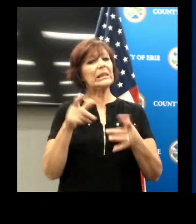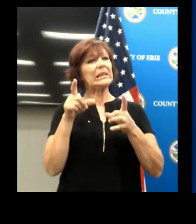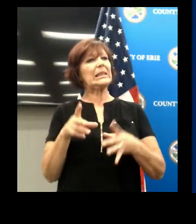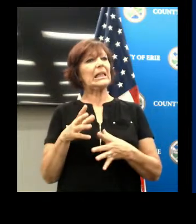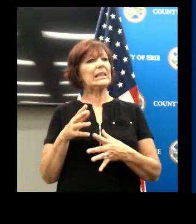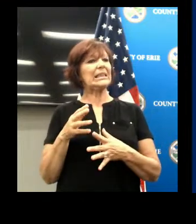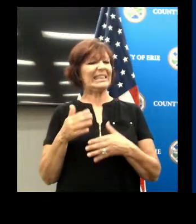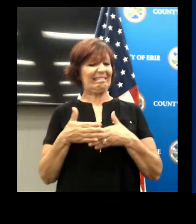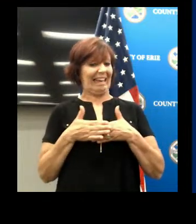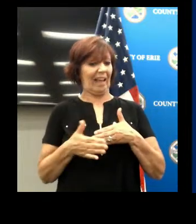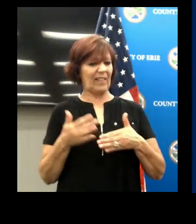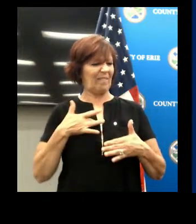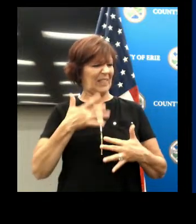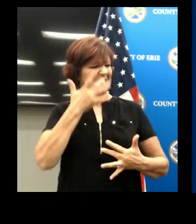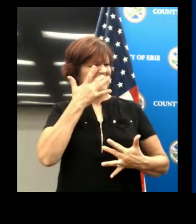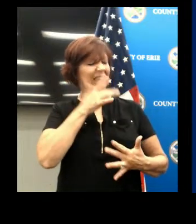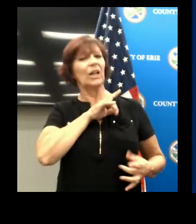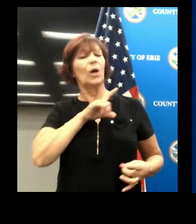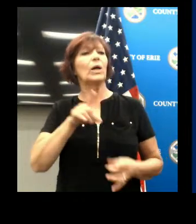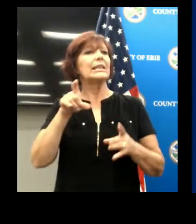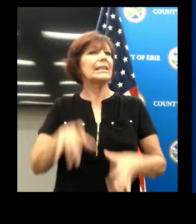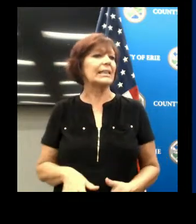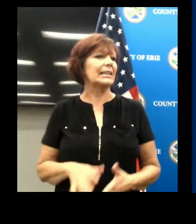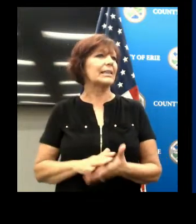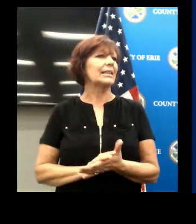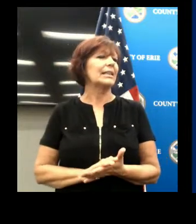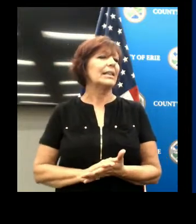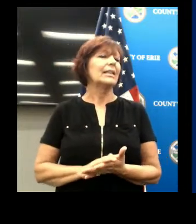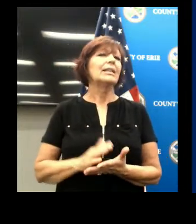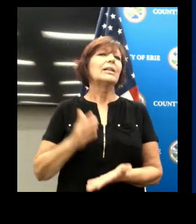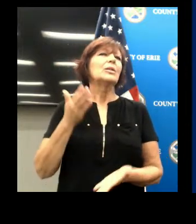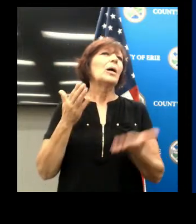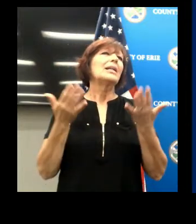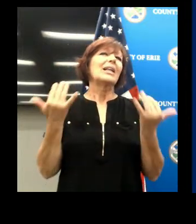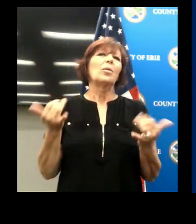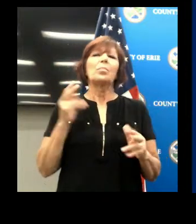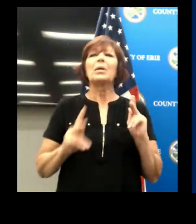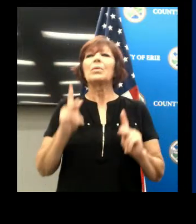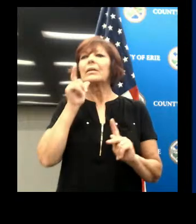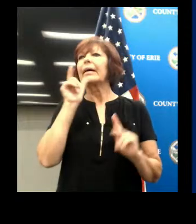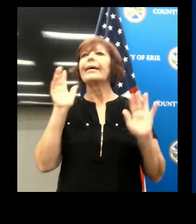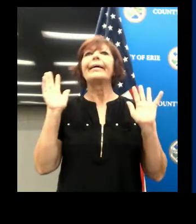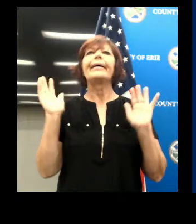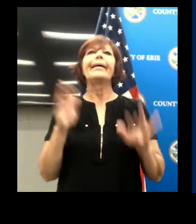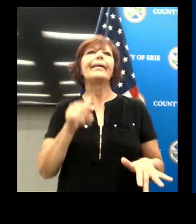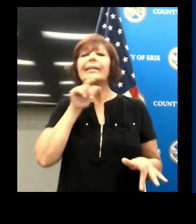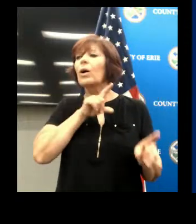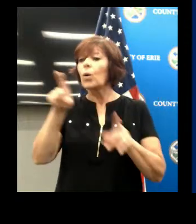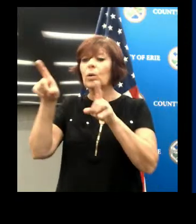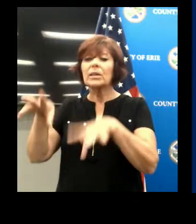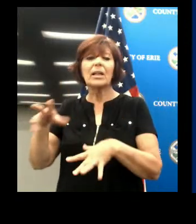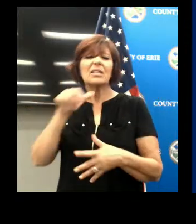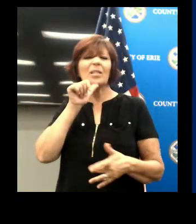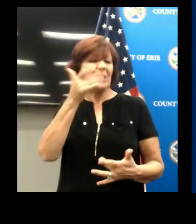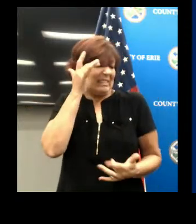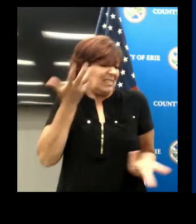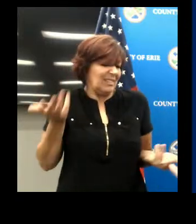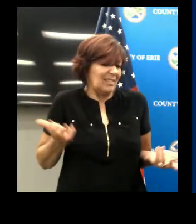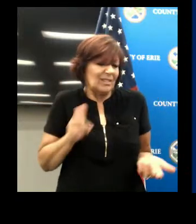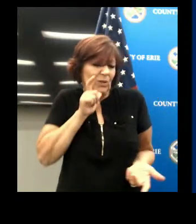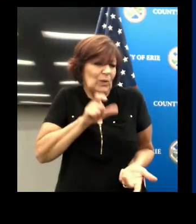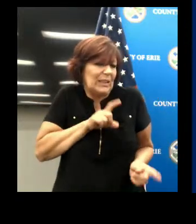span. So we have seen a drop. We think a lot of the people who may not be concerned about COVID-19 because they don't think they have it in the